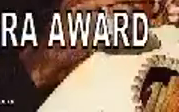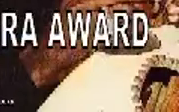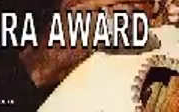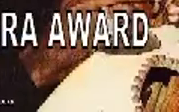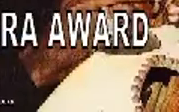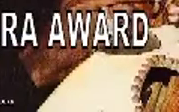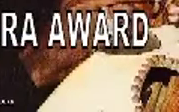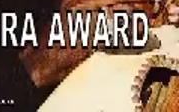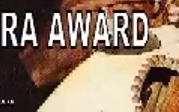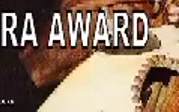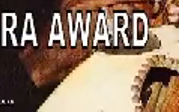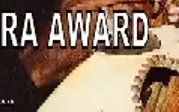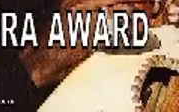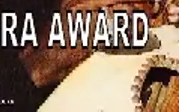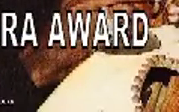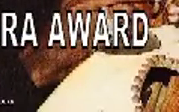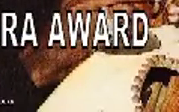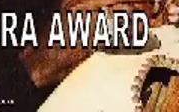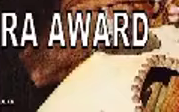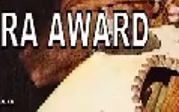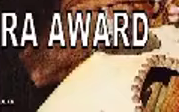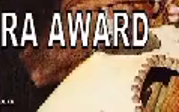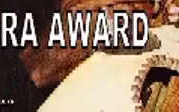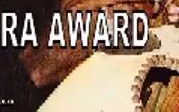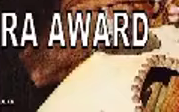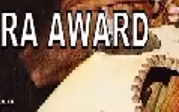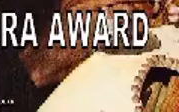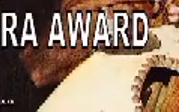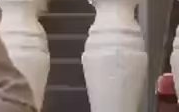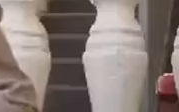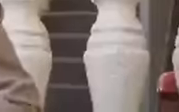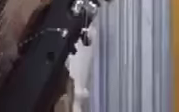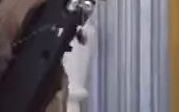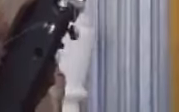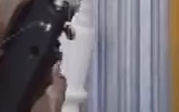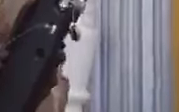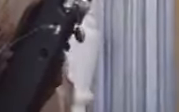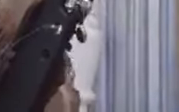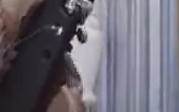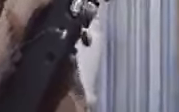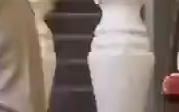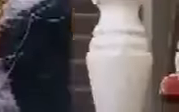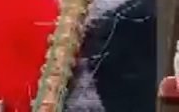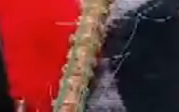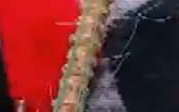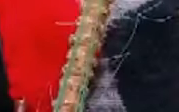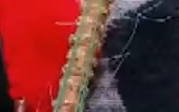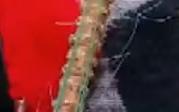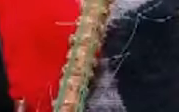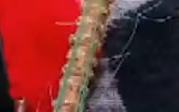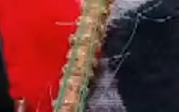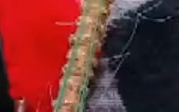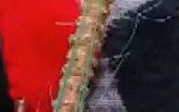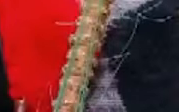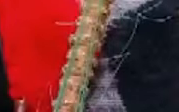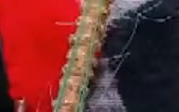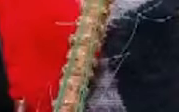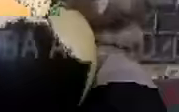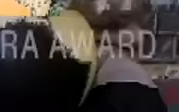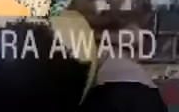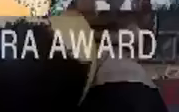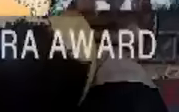ka fo me kora awo kala pura tan ti be koronto ro kan ko ala kanam fa jani won ye ni kora bemba min